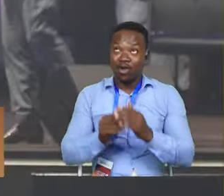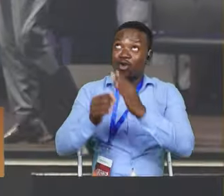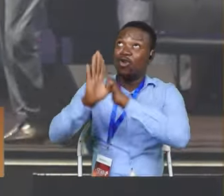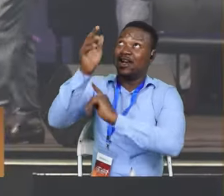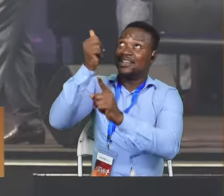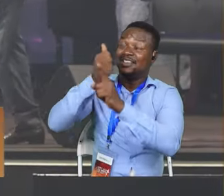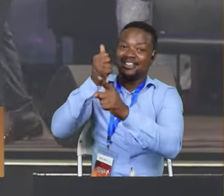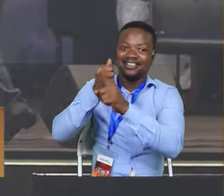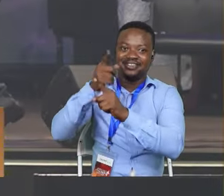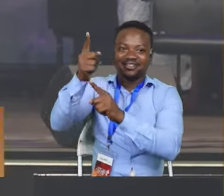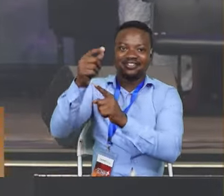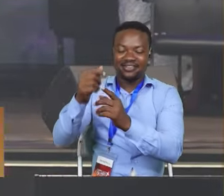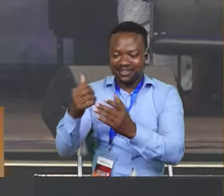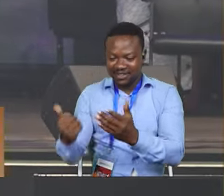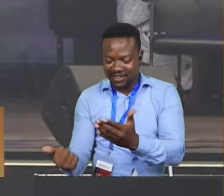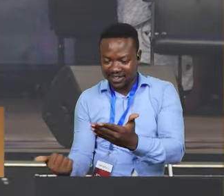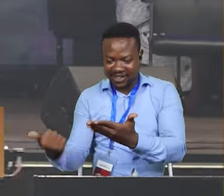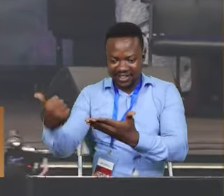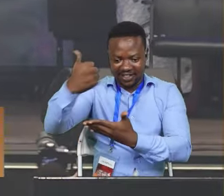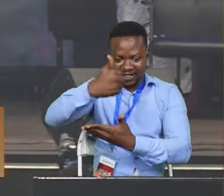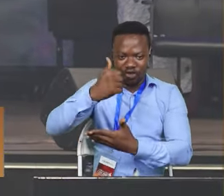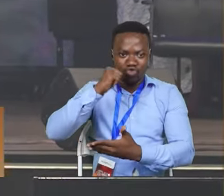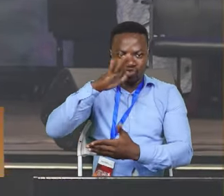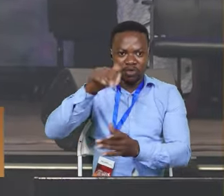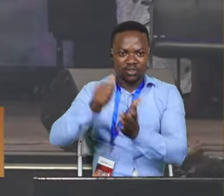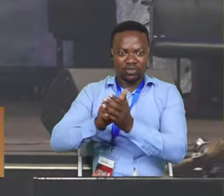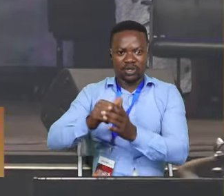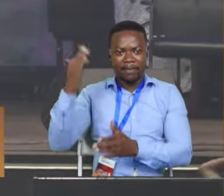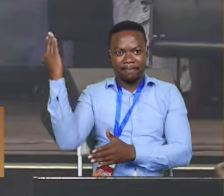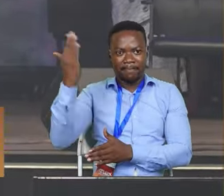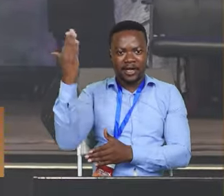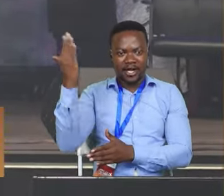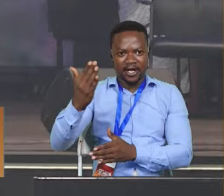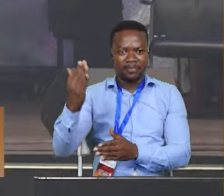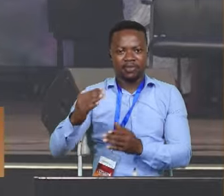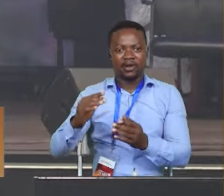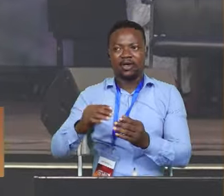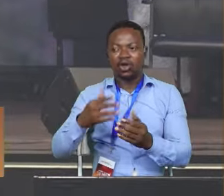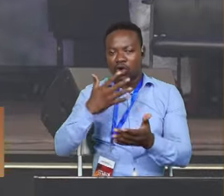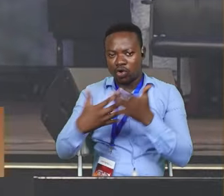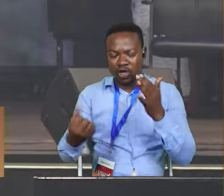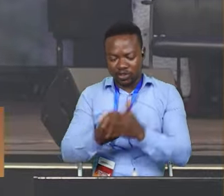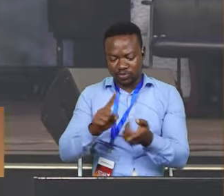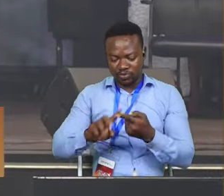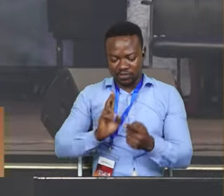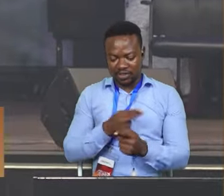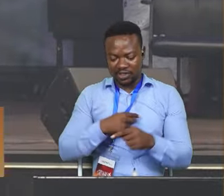God has ordained a woman to speak the gospel to us